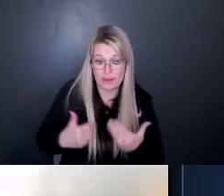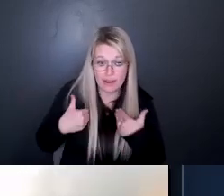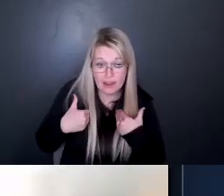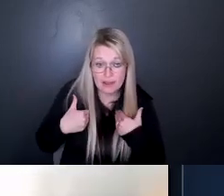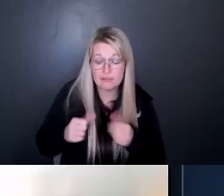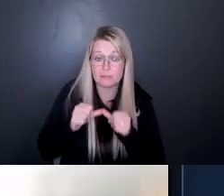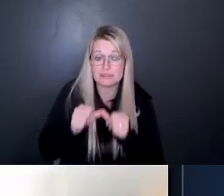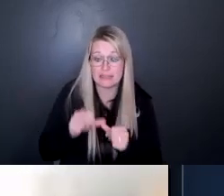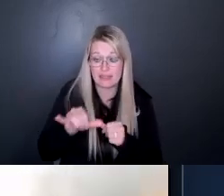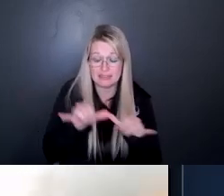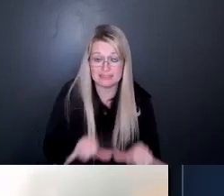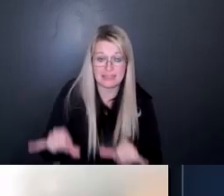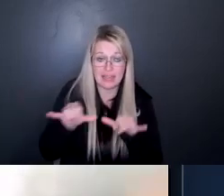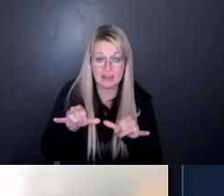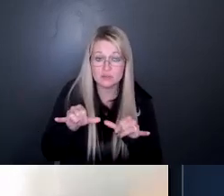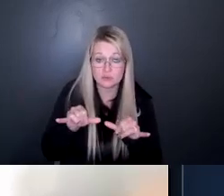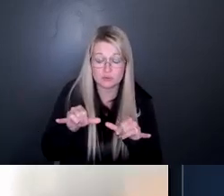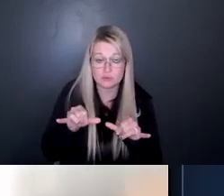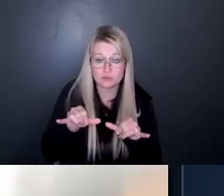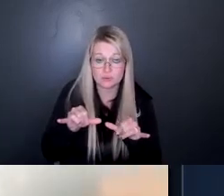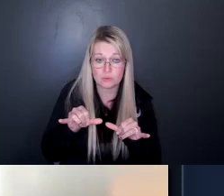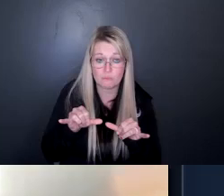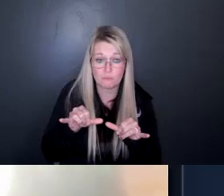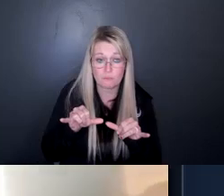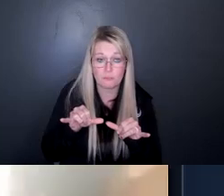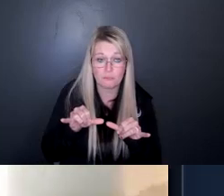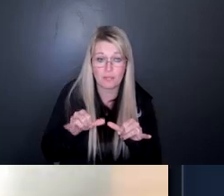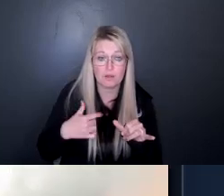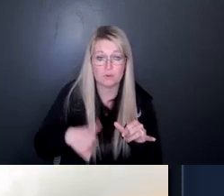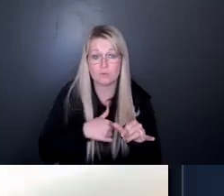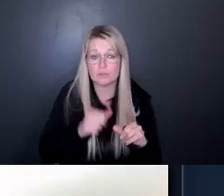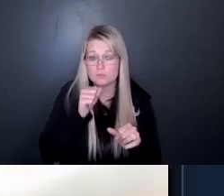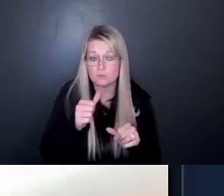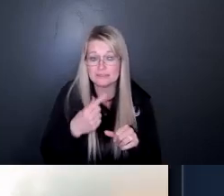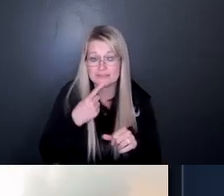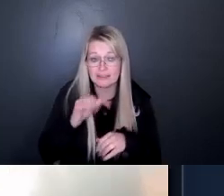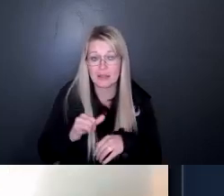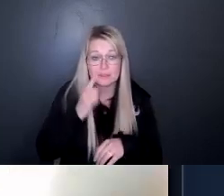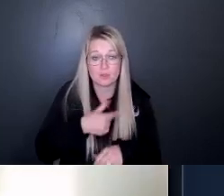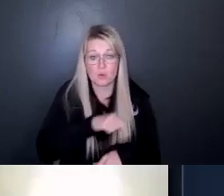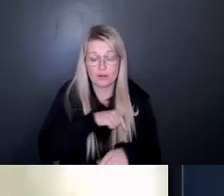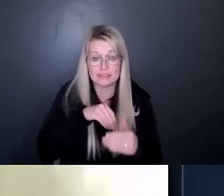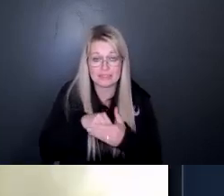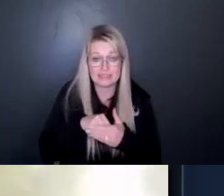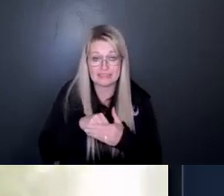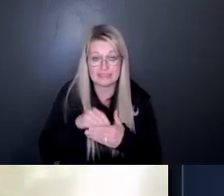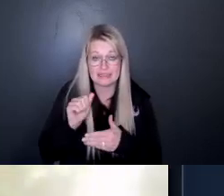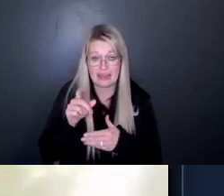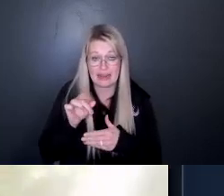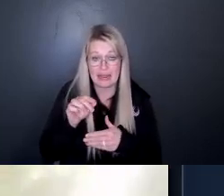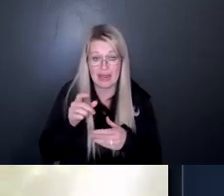maintain the standards. That we don't say that because it is an emergency situation,